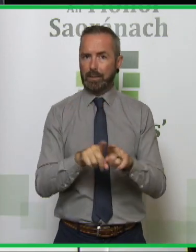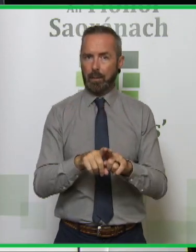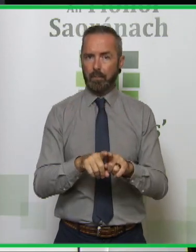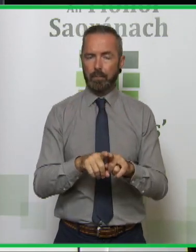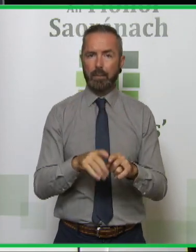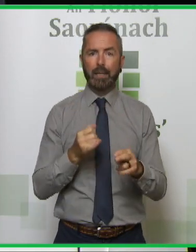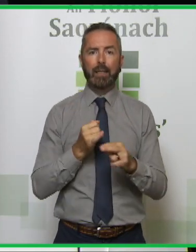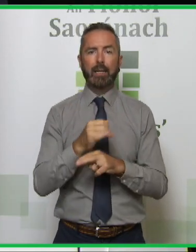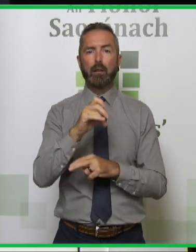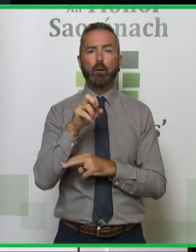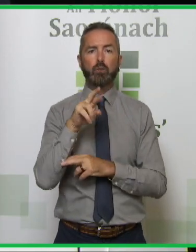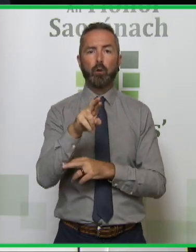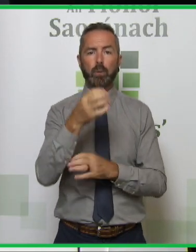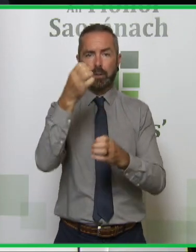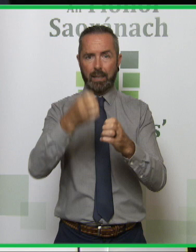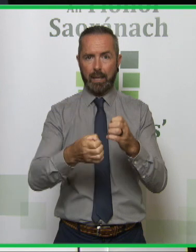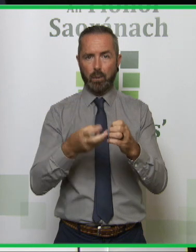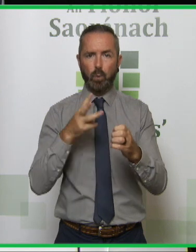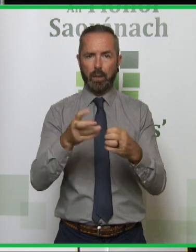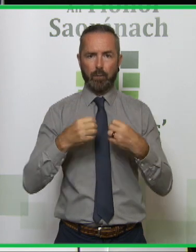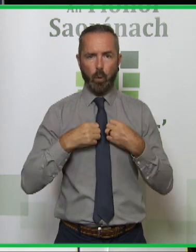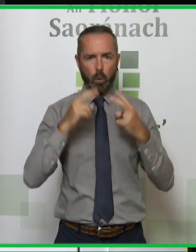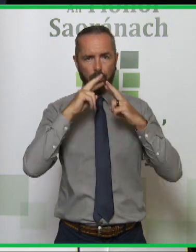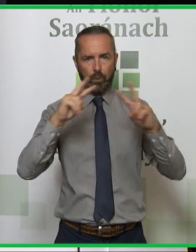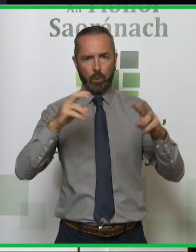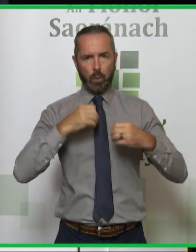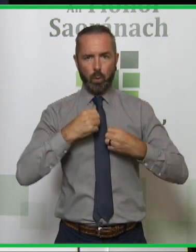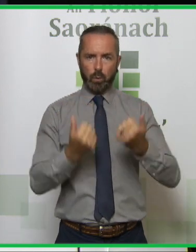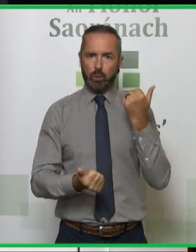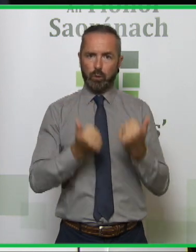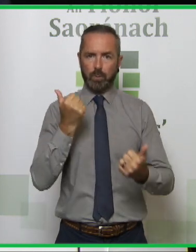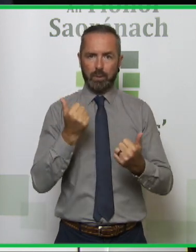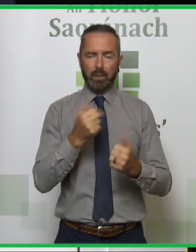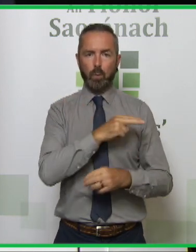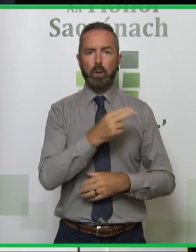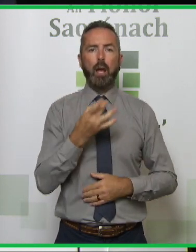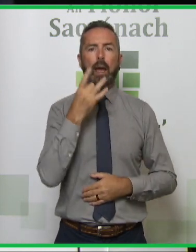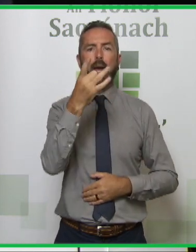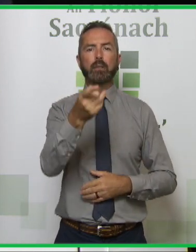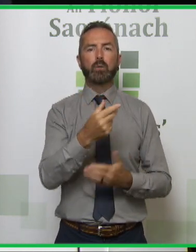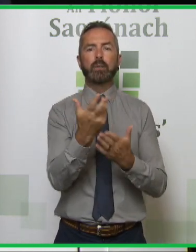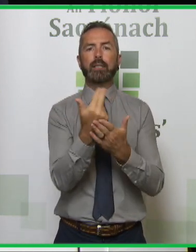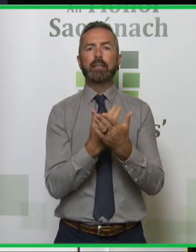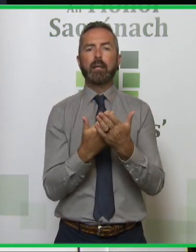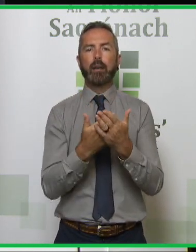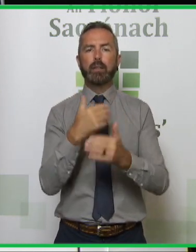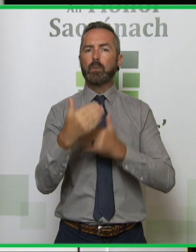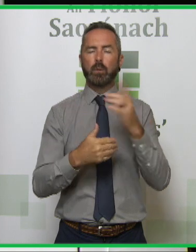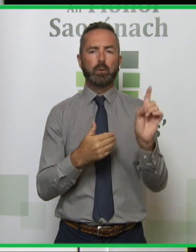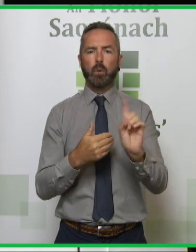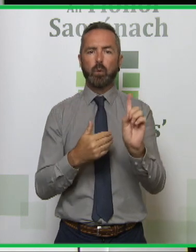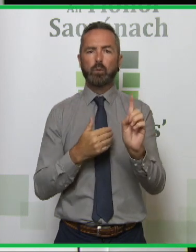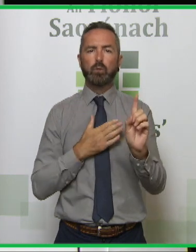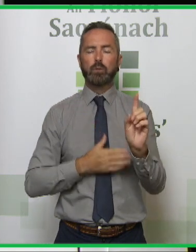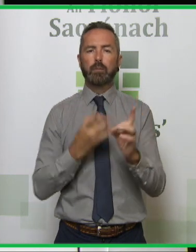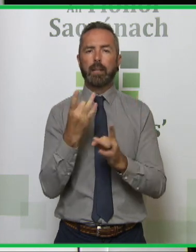have a view, you will come to a judgment, and that's what we ask of you. And again, I repeat, you're not asked to design the end game, you're asked to design and